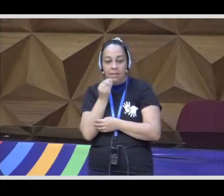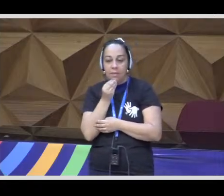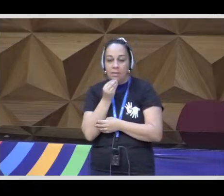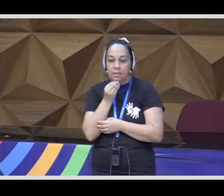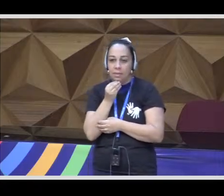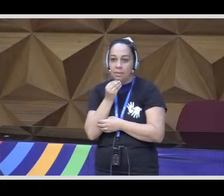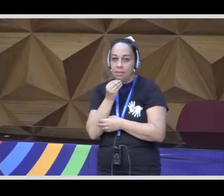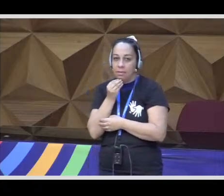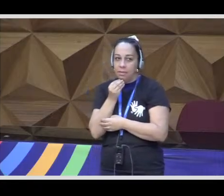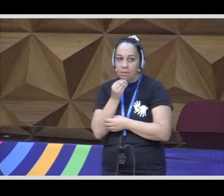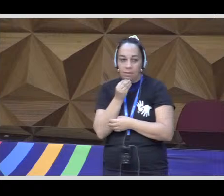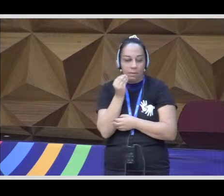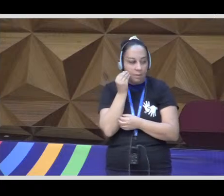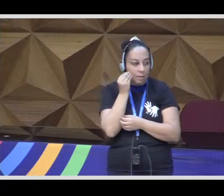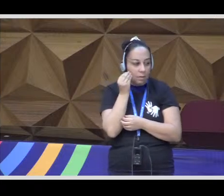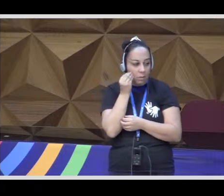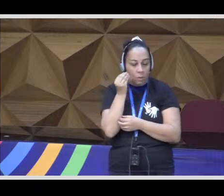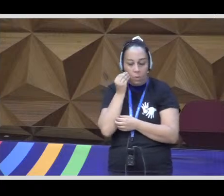acceleration.